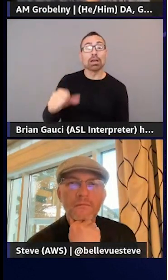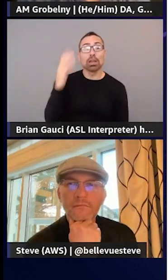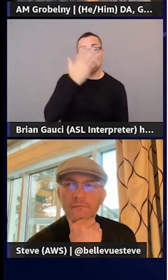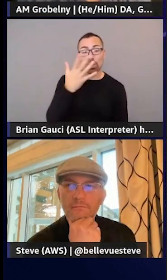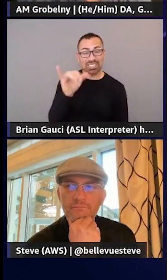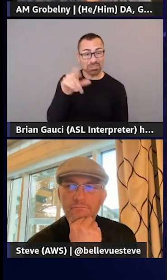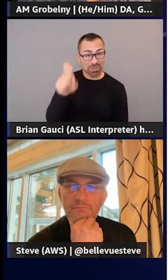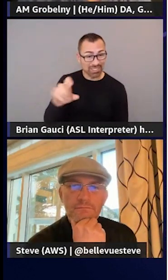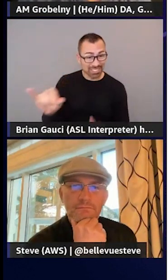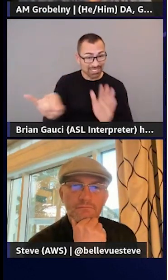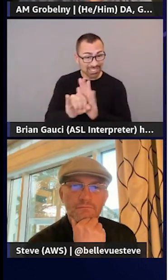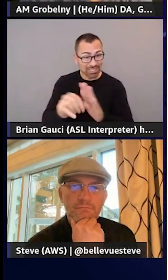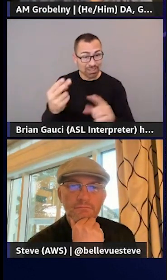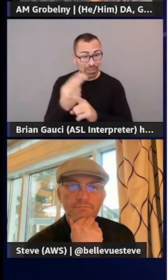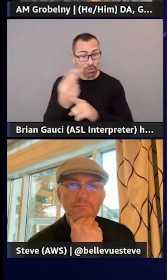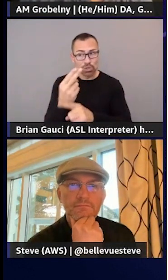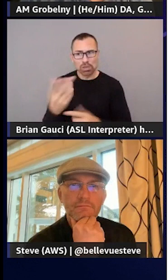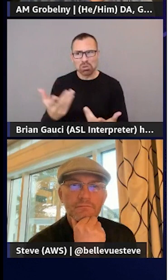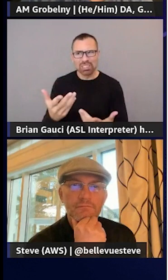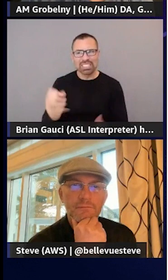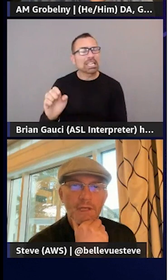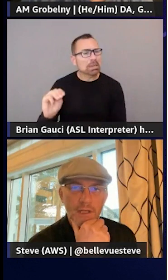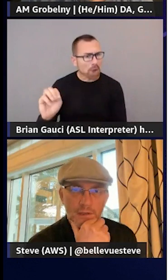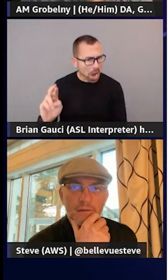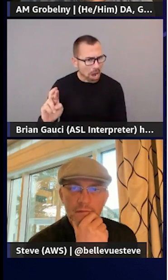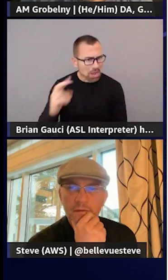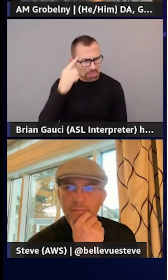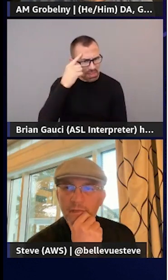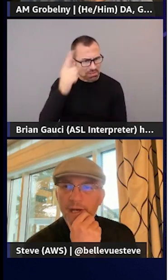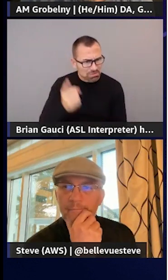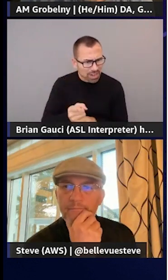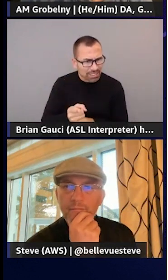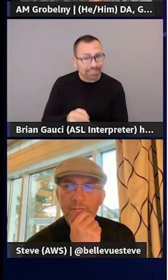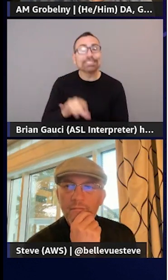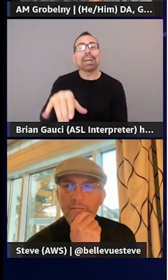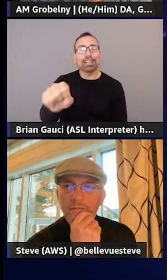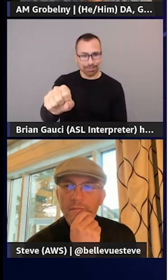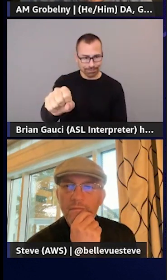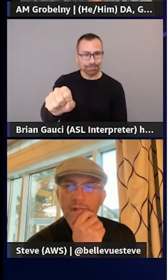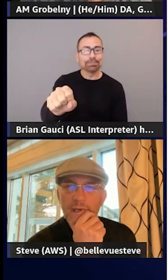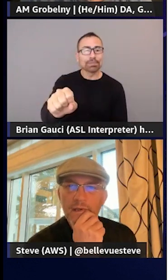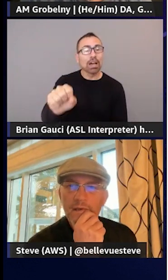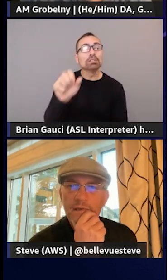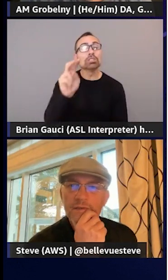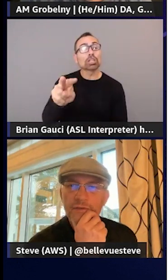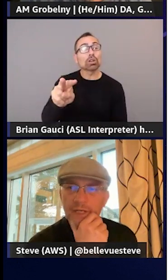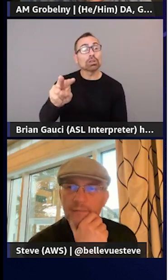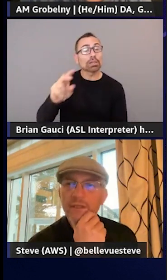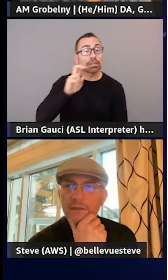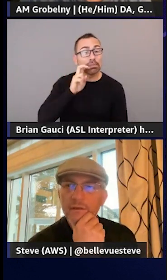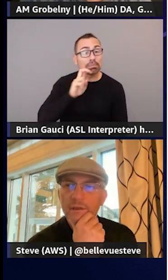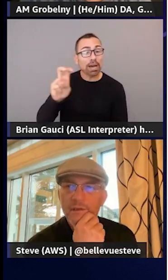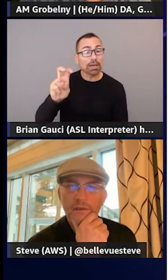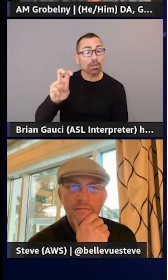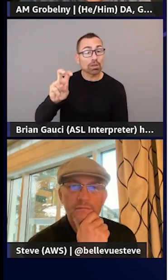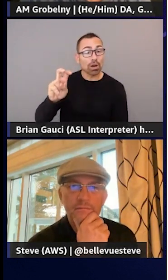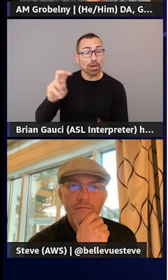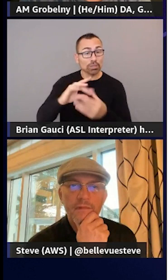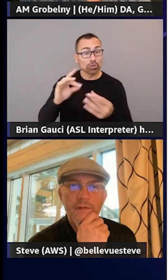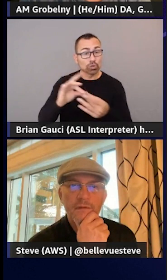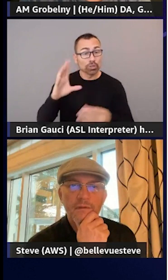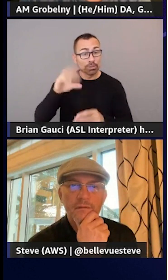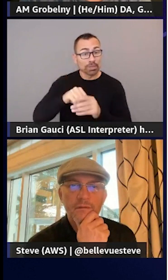I think EMR, right? Yeah, look. Yeah. Take a look at the Python script in your bucket for a way to